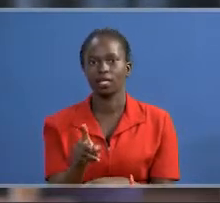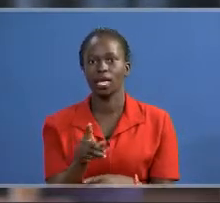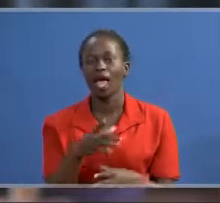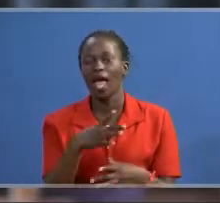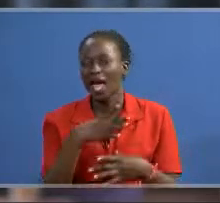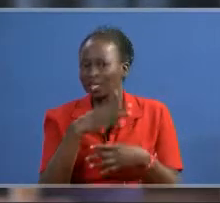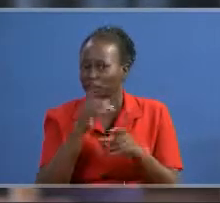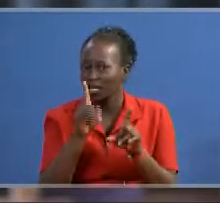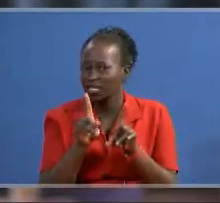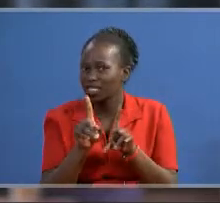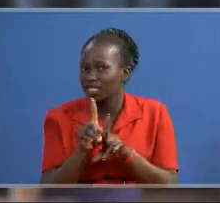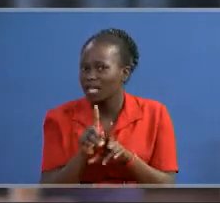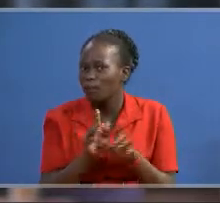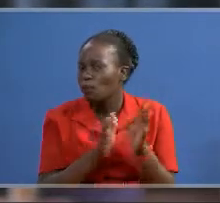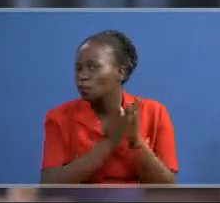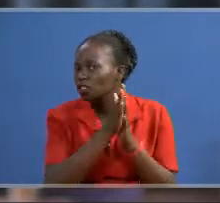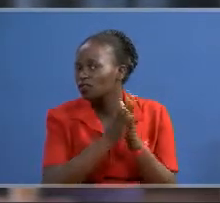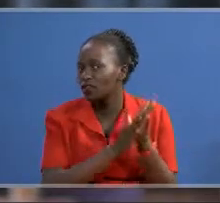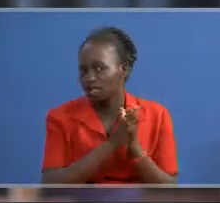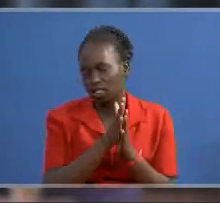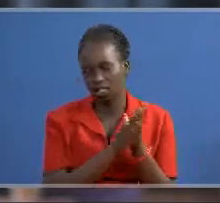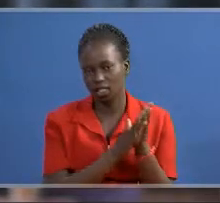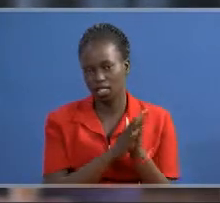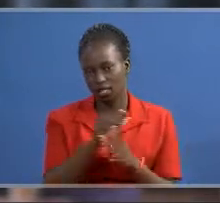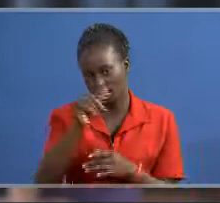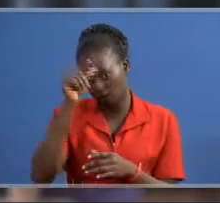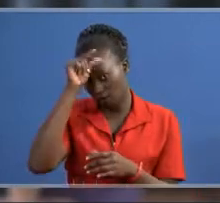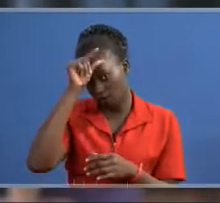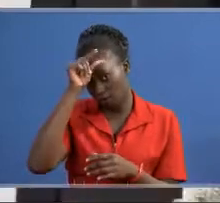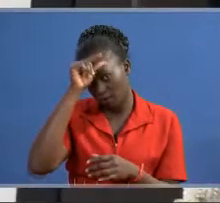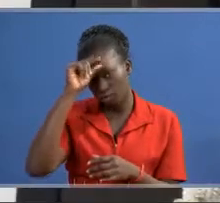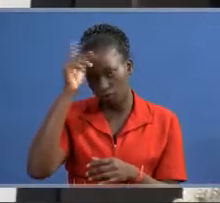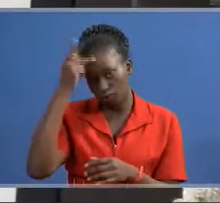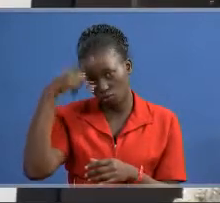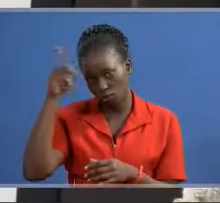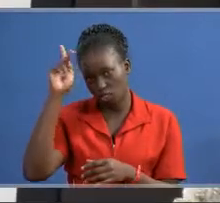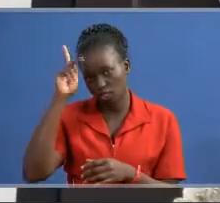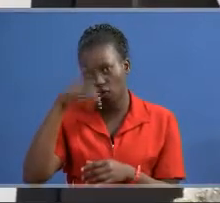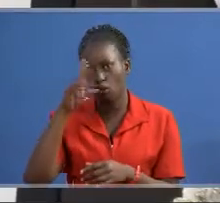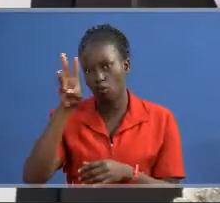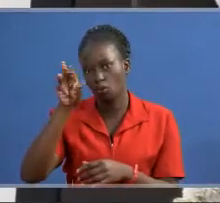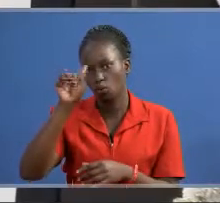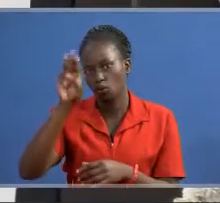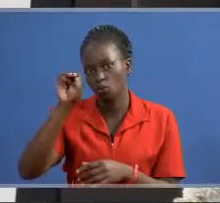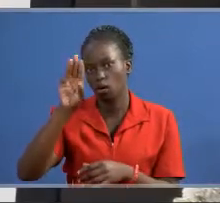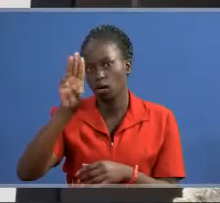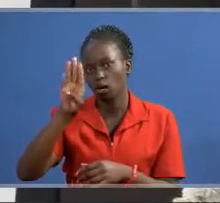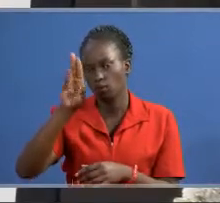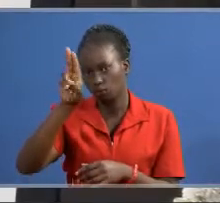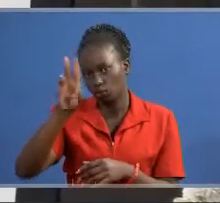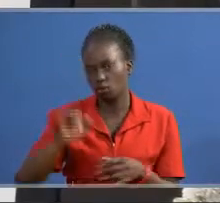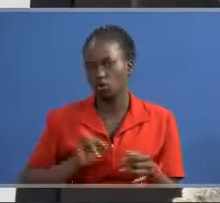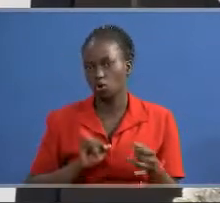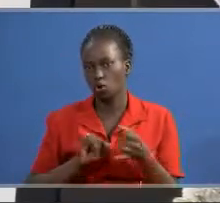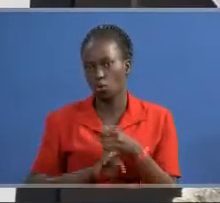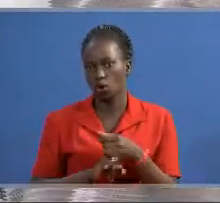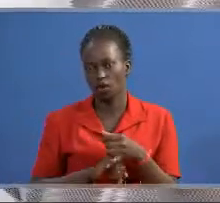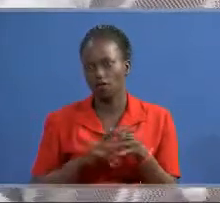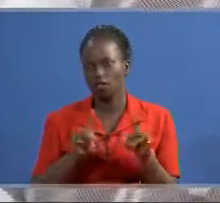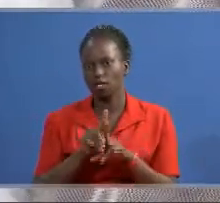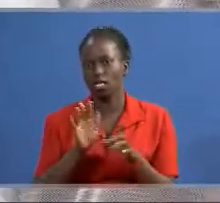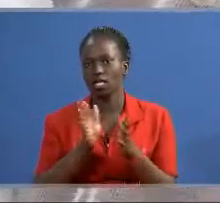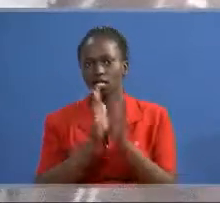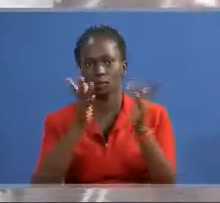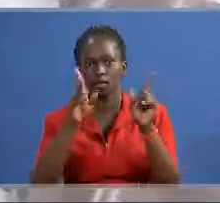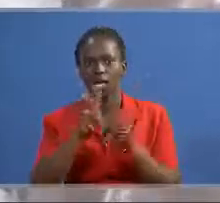inspired and influenced government policy. Wambui Collymore, who is Bob Collymore's widow,